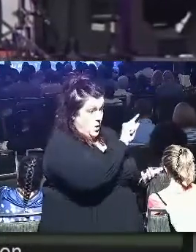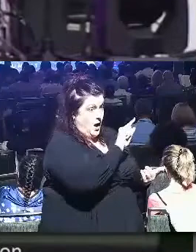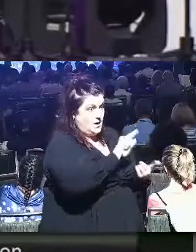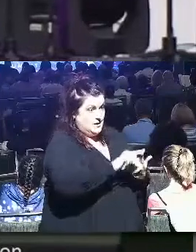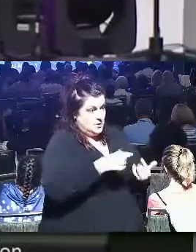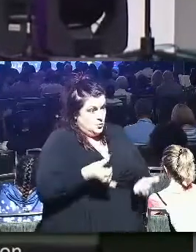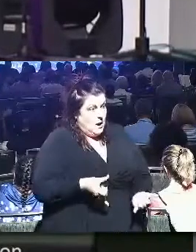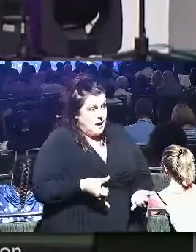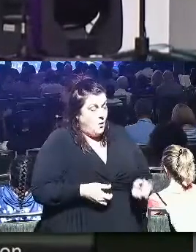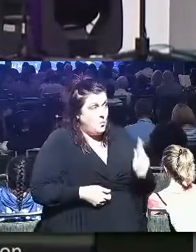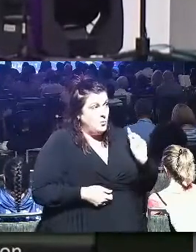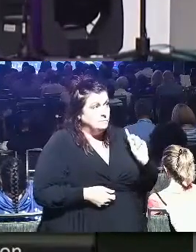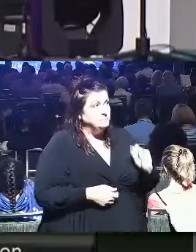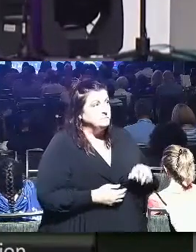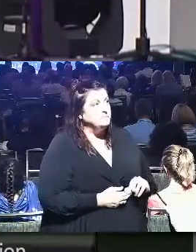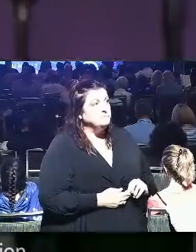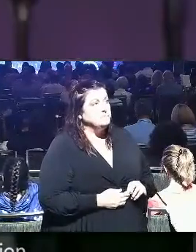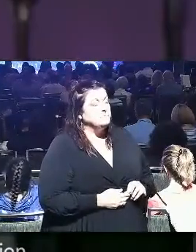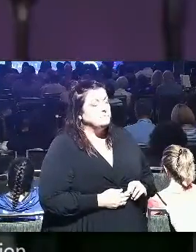here.